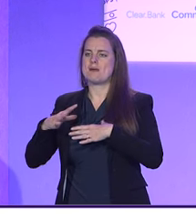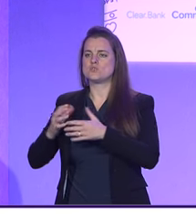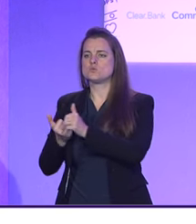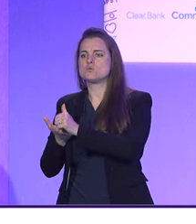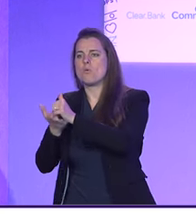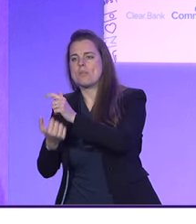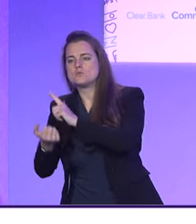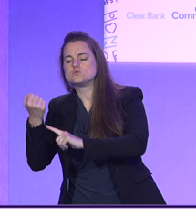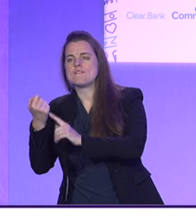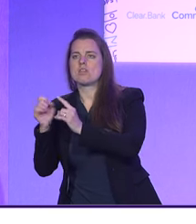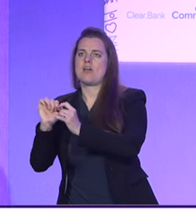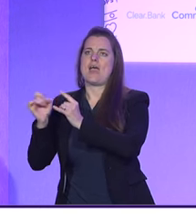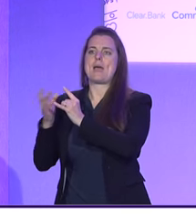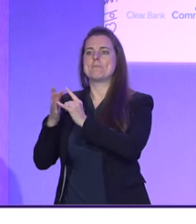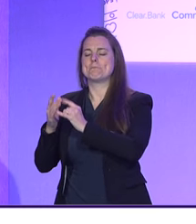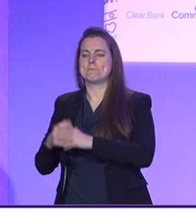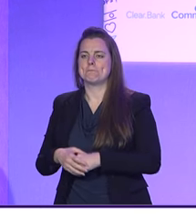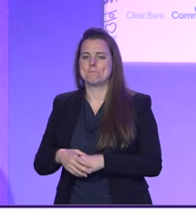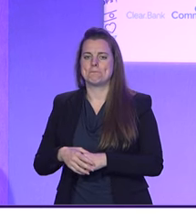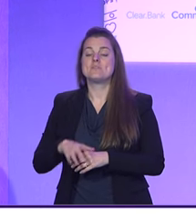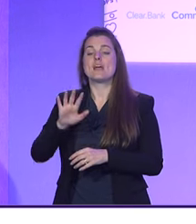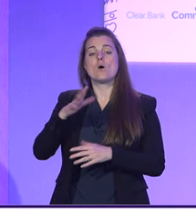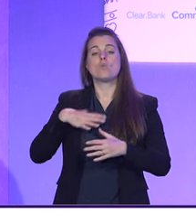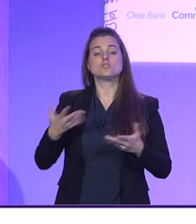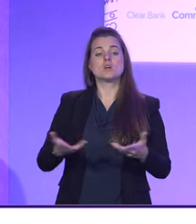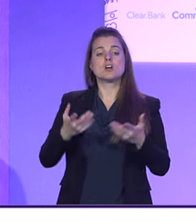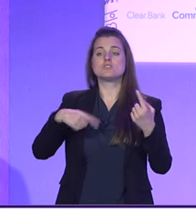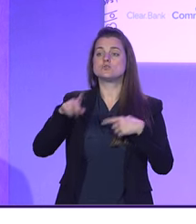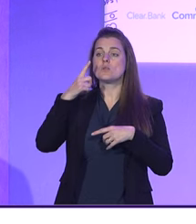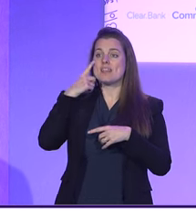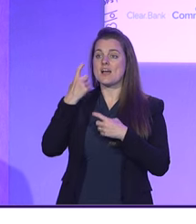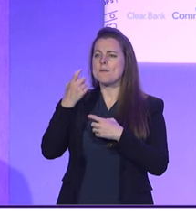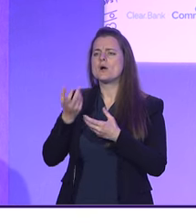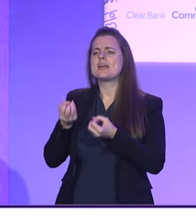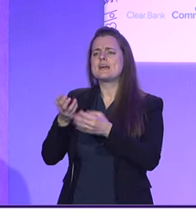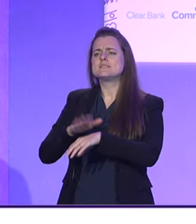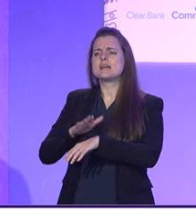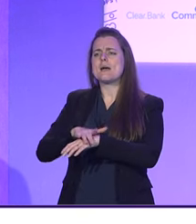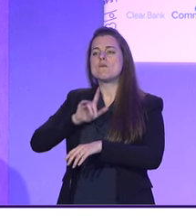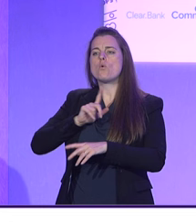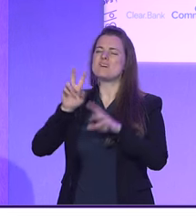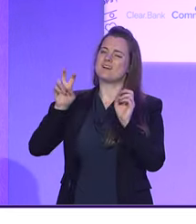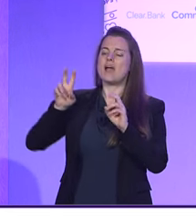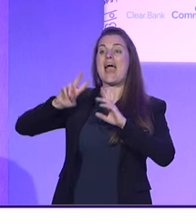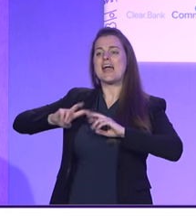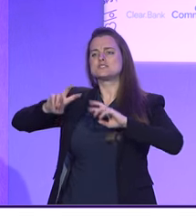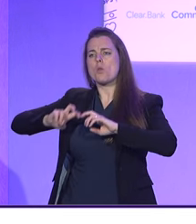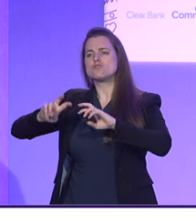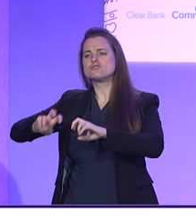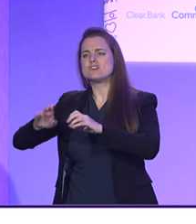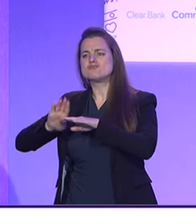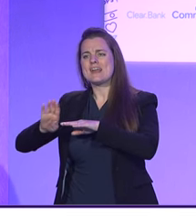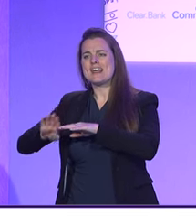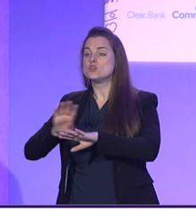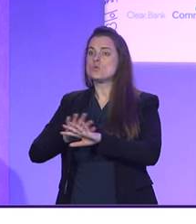And one of the kind of business aims that I'd really like to encourage people to think about is explicitly making time for kind of exploratory training. So things driven not by